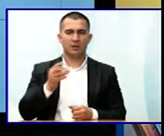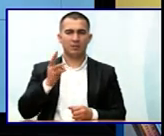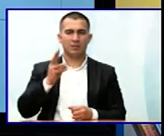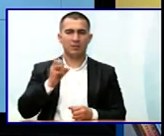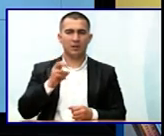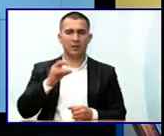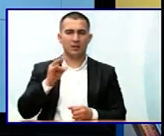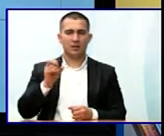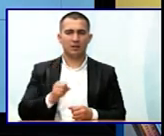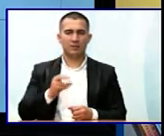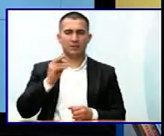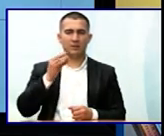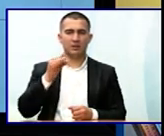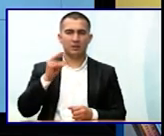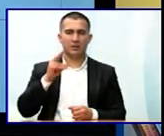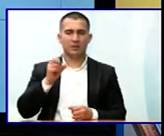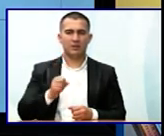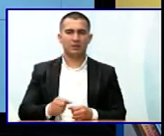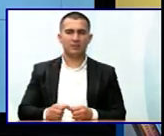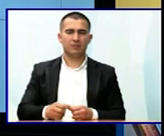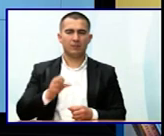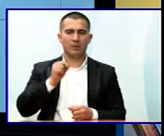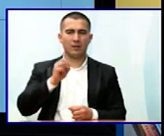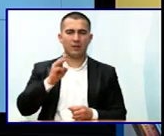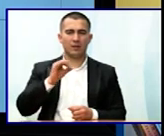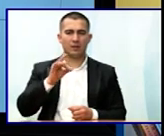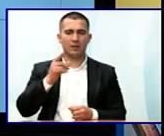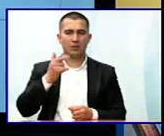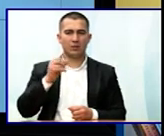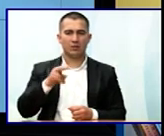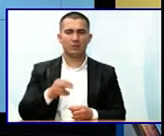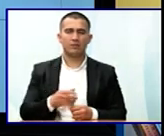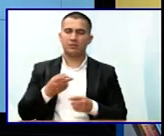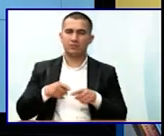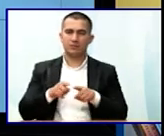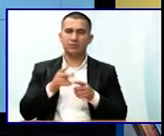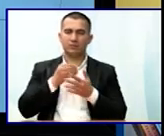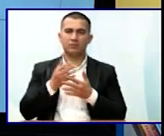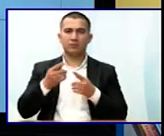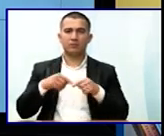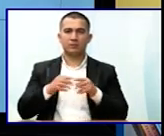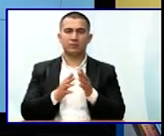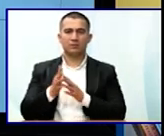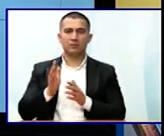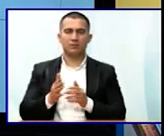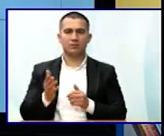malina, jida hamda atirgul o'simliklarimiz ko'paytirilar ekan.